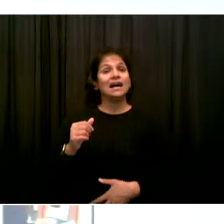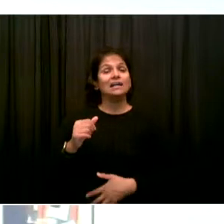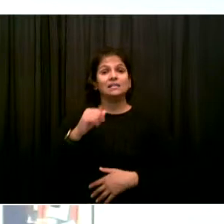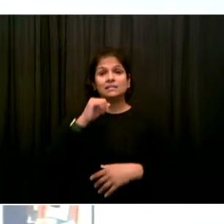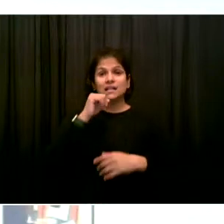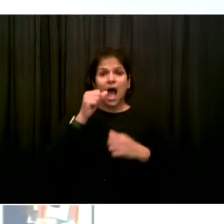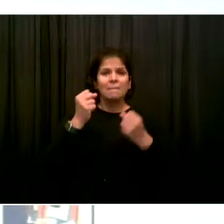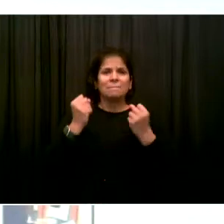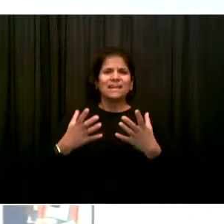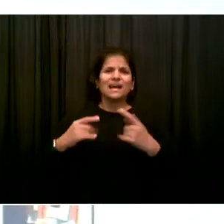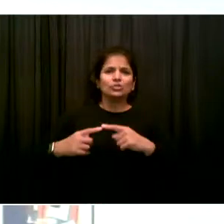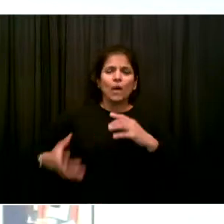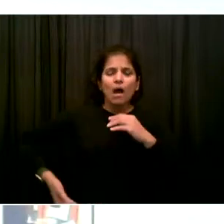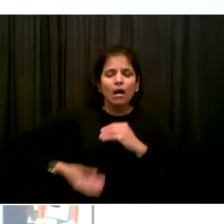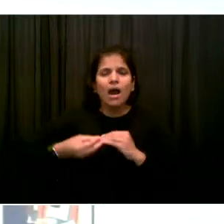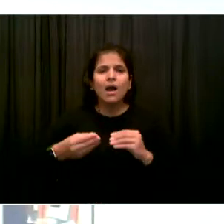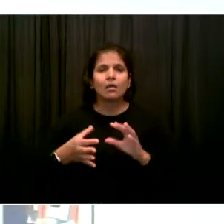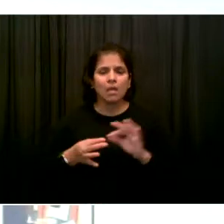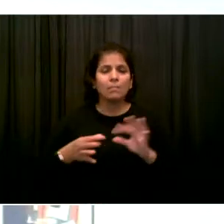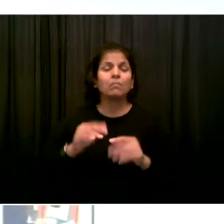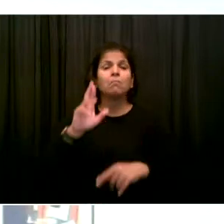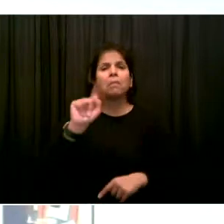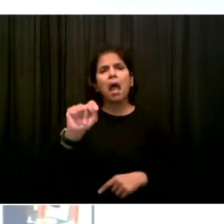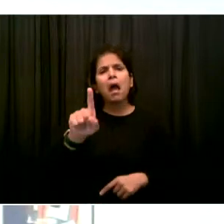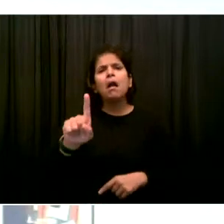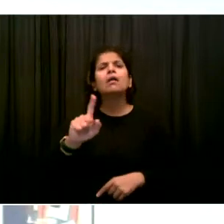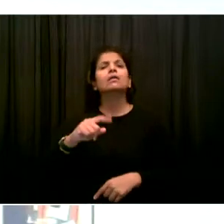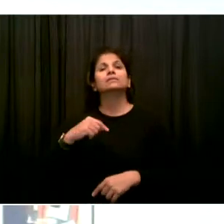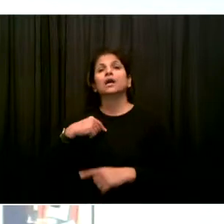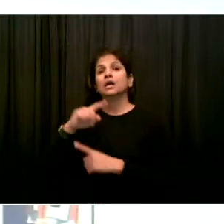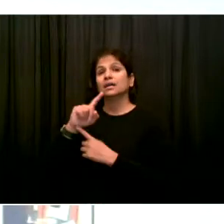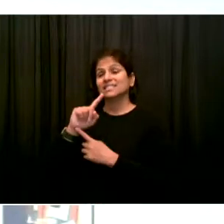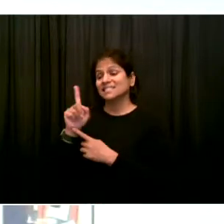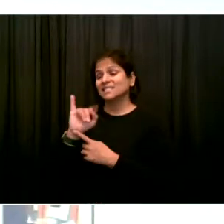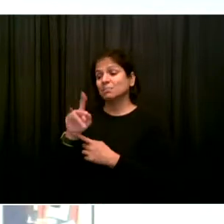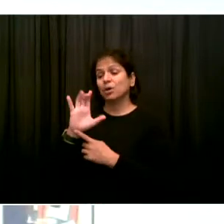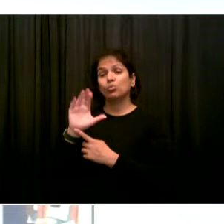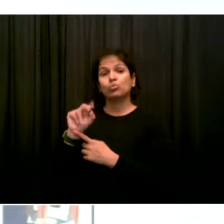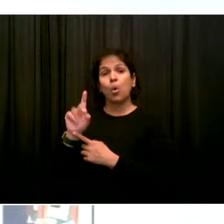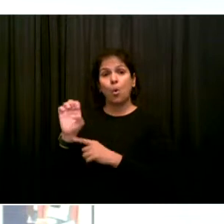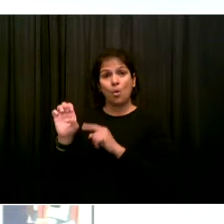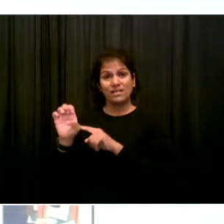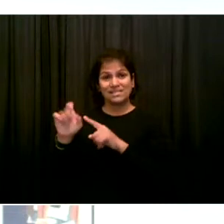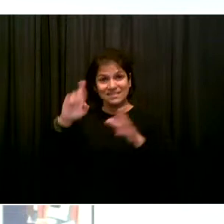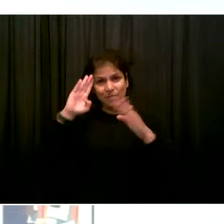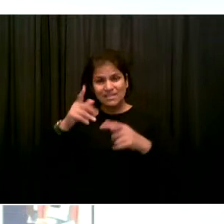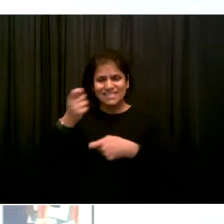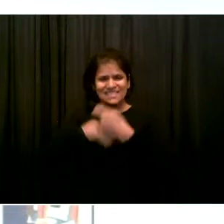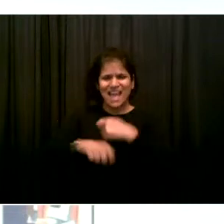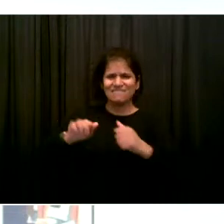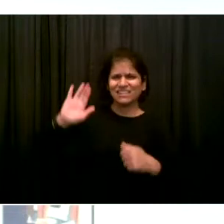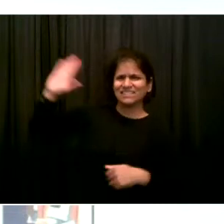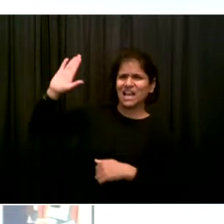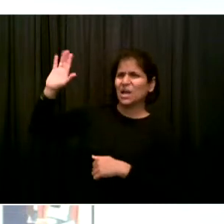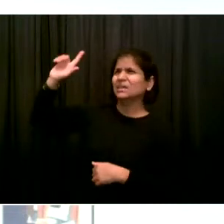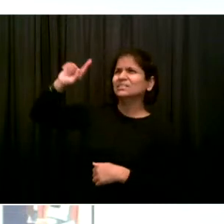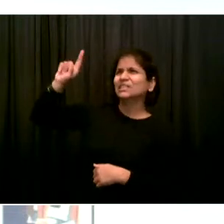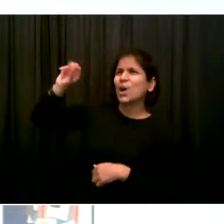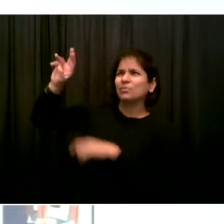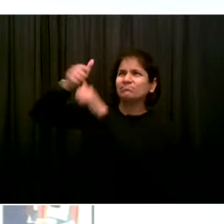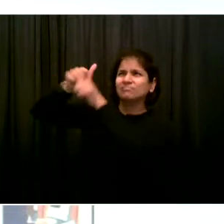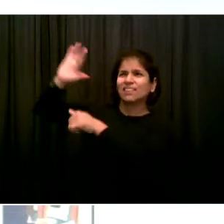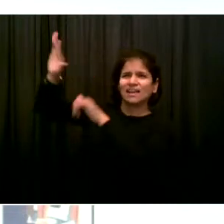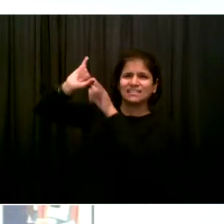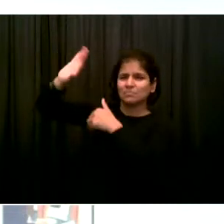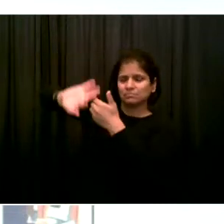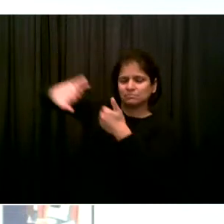went with zip codes, the brief note that I'll add is that we always use science and data, but we